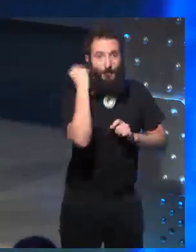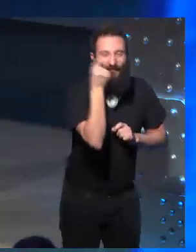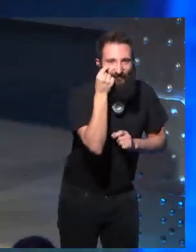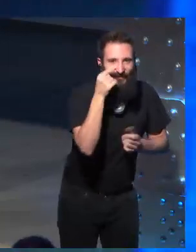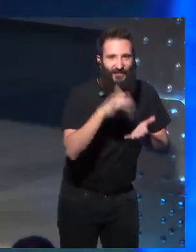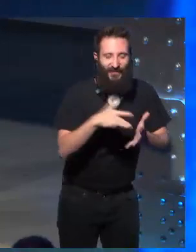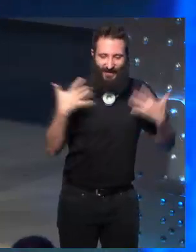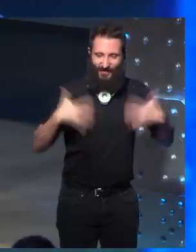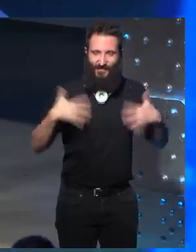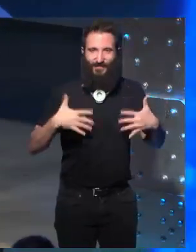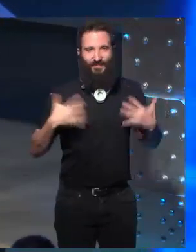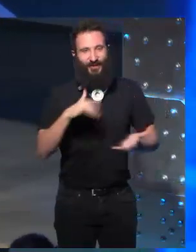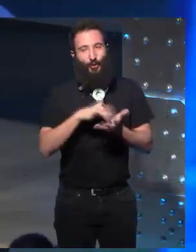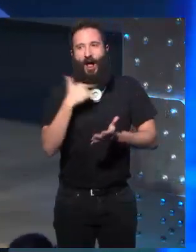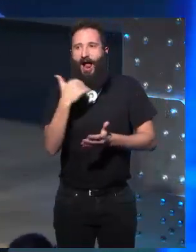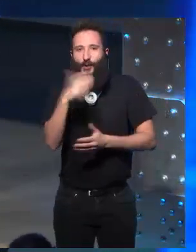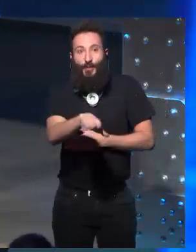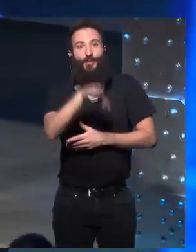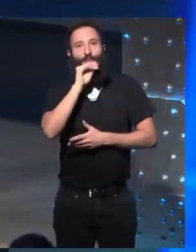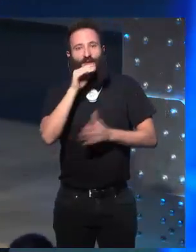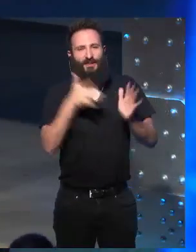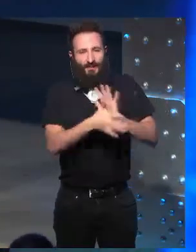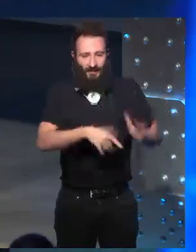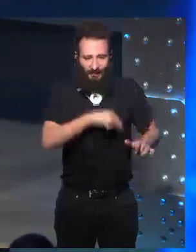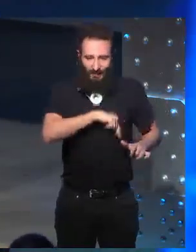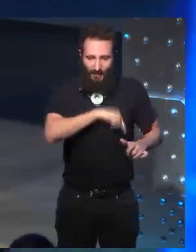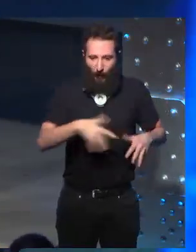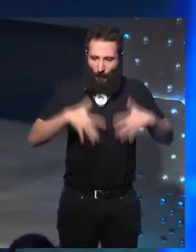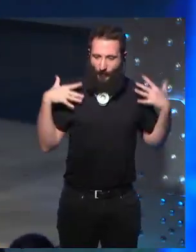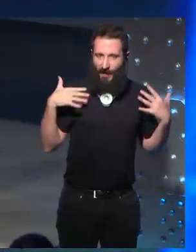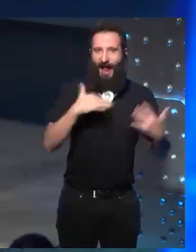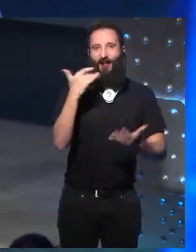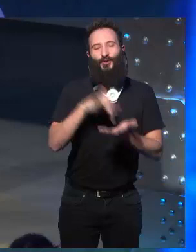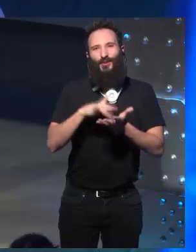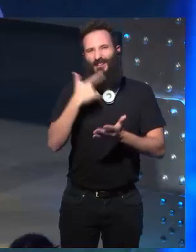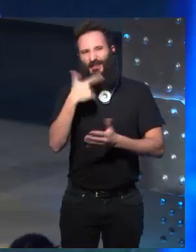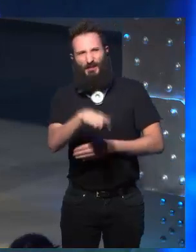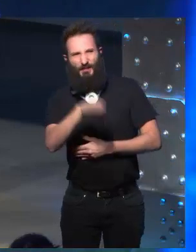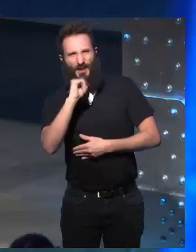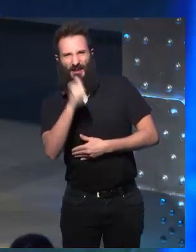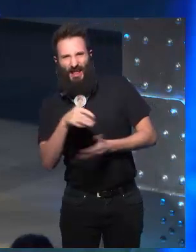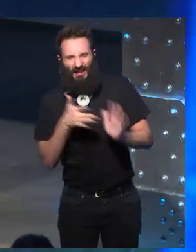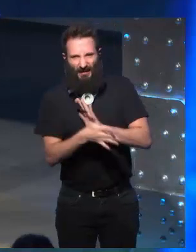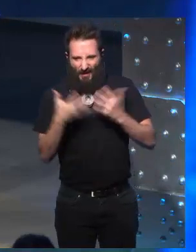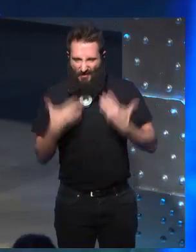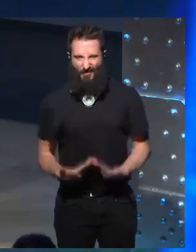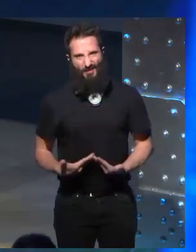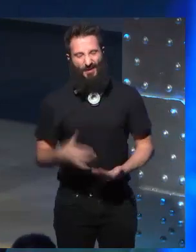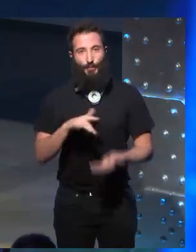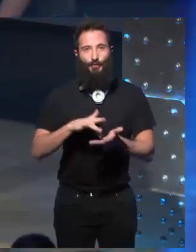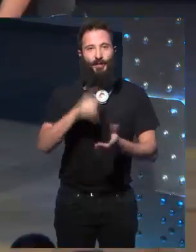and unhappy when we don't understand, etc. And there is this notion that science is actually, you are going to have